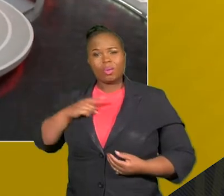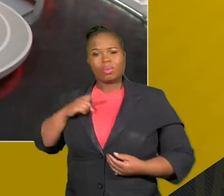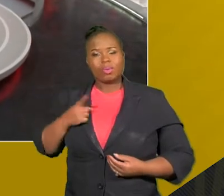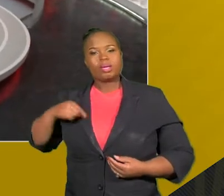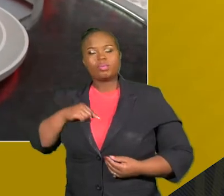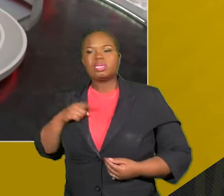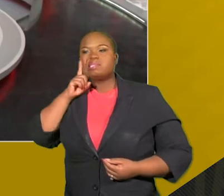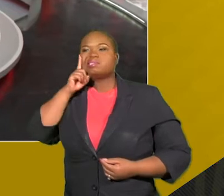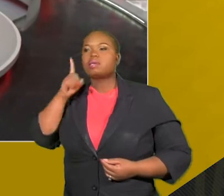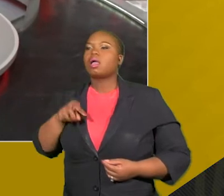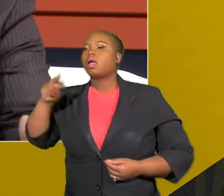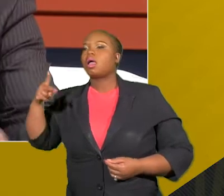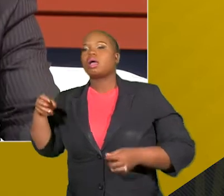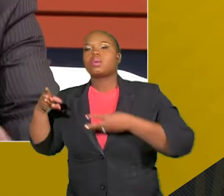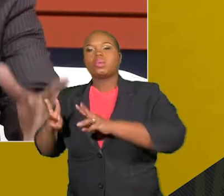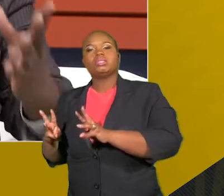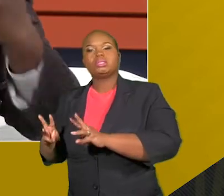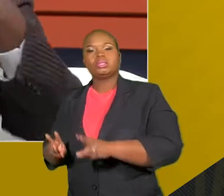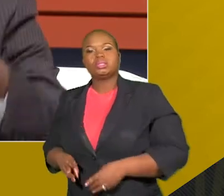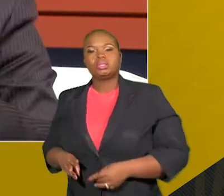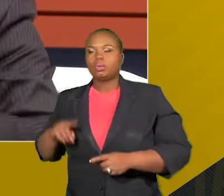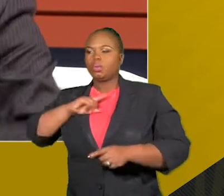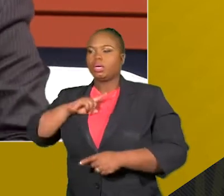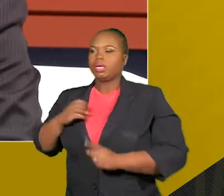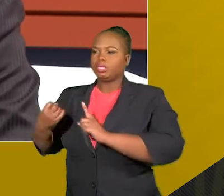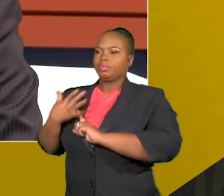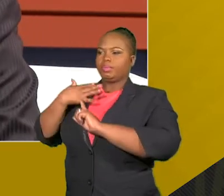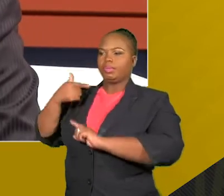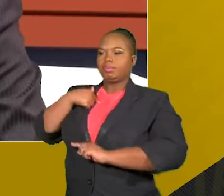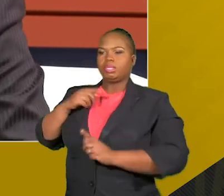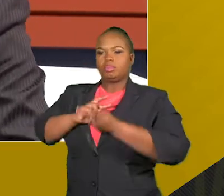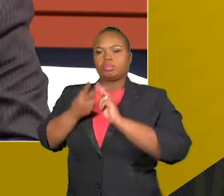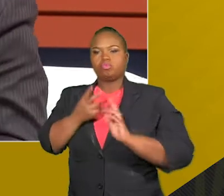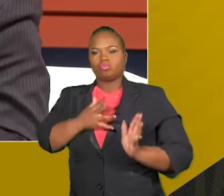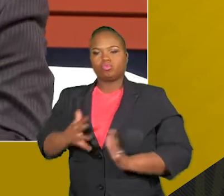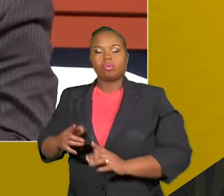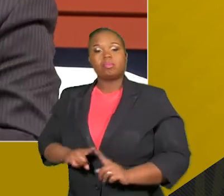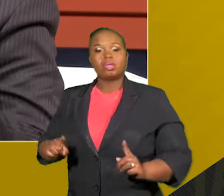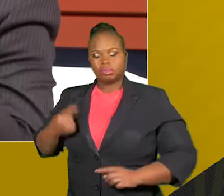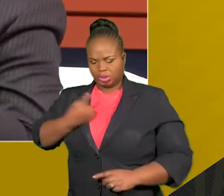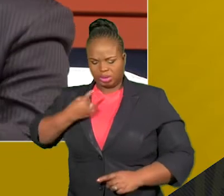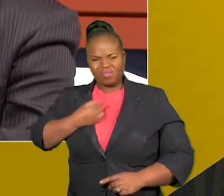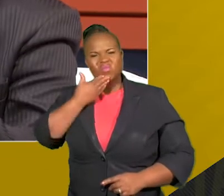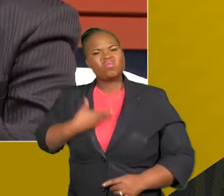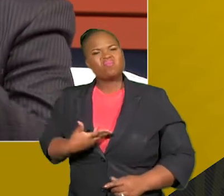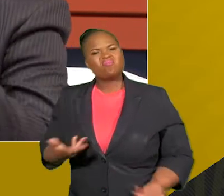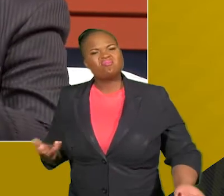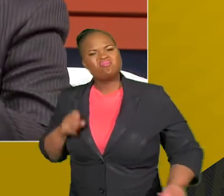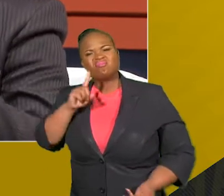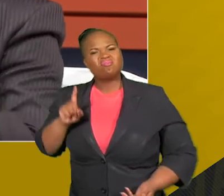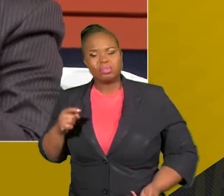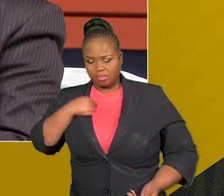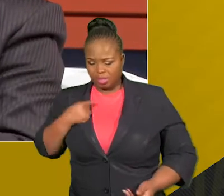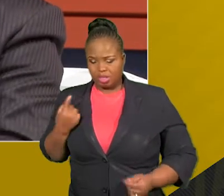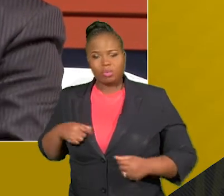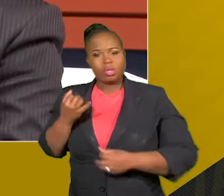at external factors that already influence who we want to be. But now, Rona Gaburuna, who are we? Nakhigili